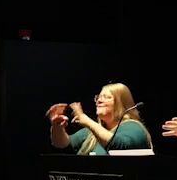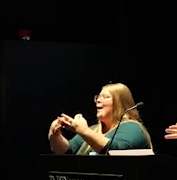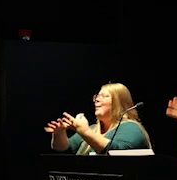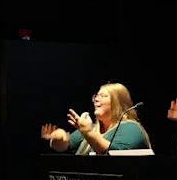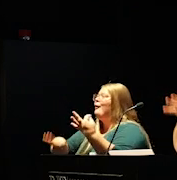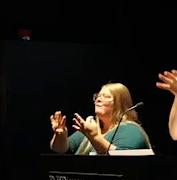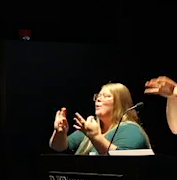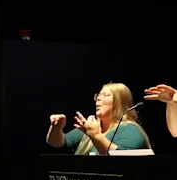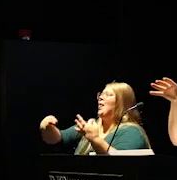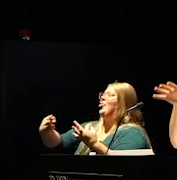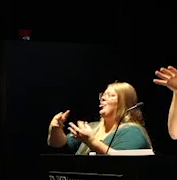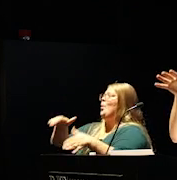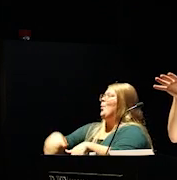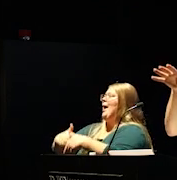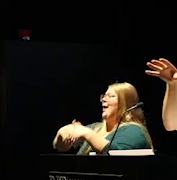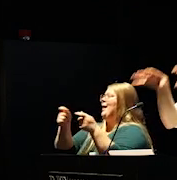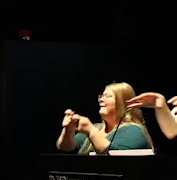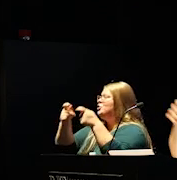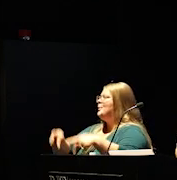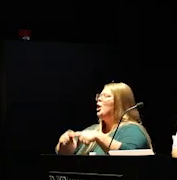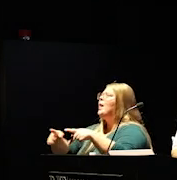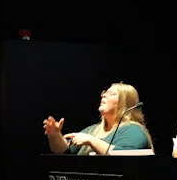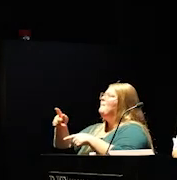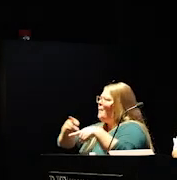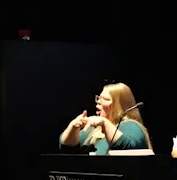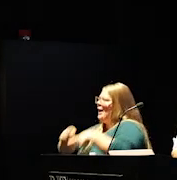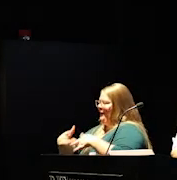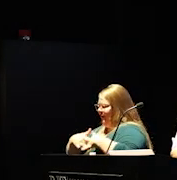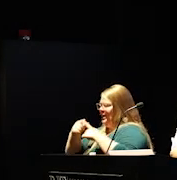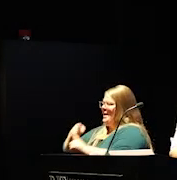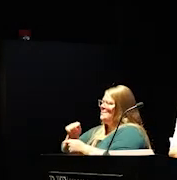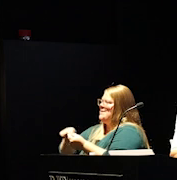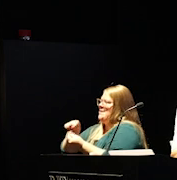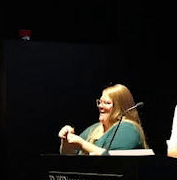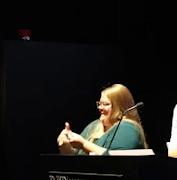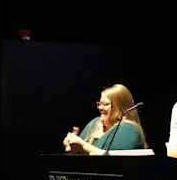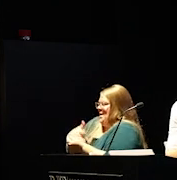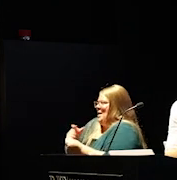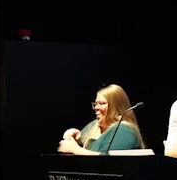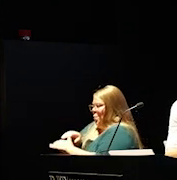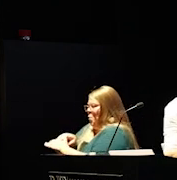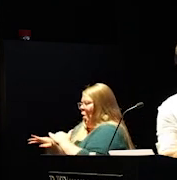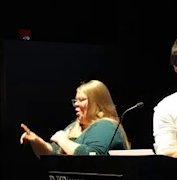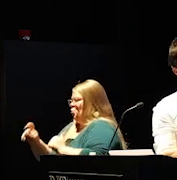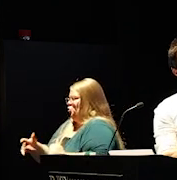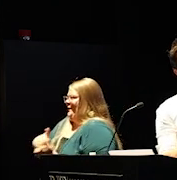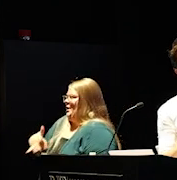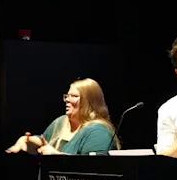feeling that you're intended to have as the attendee.